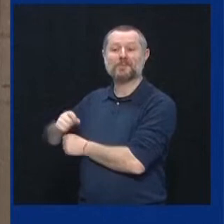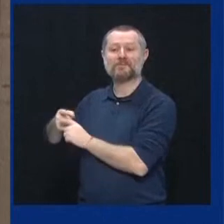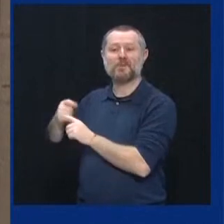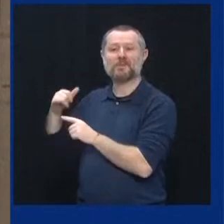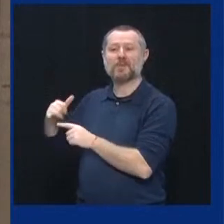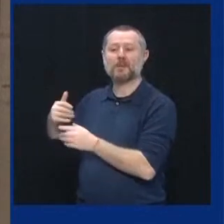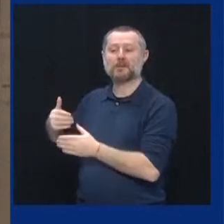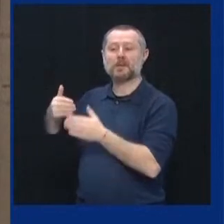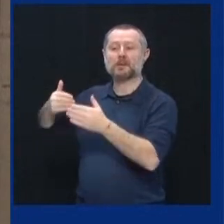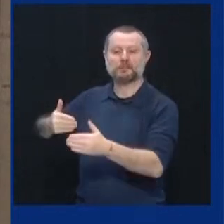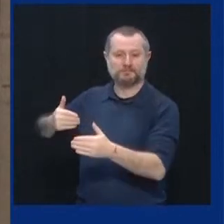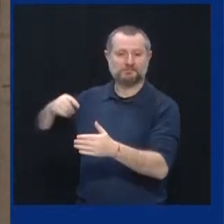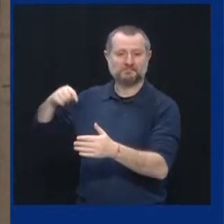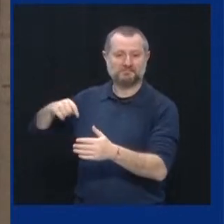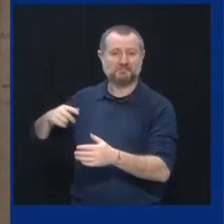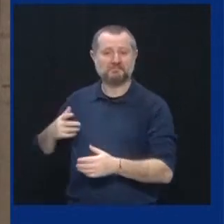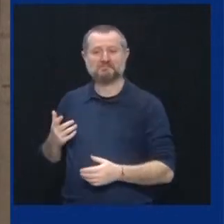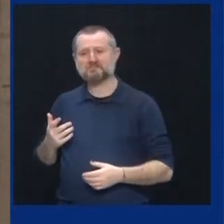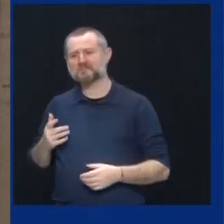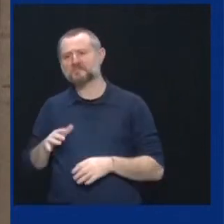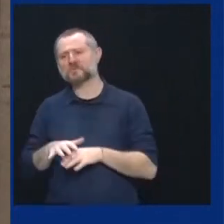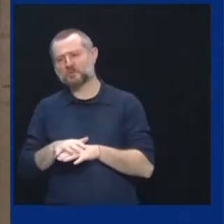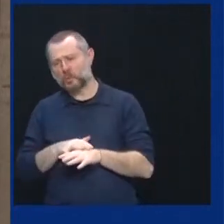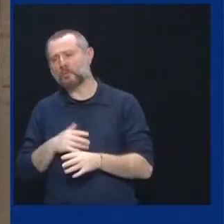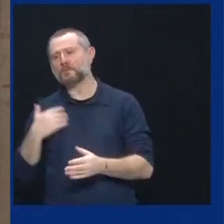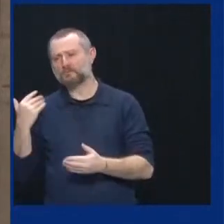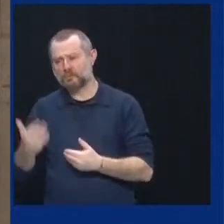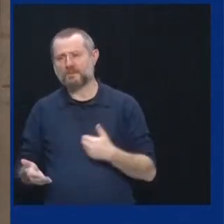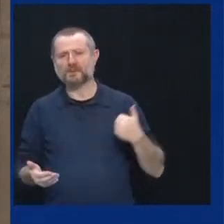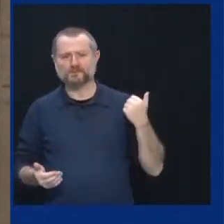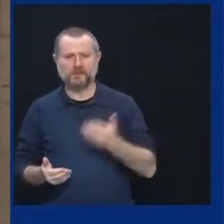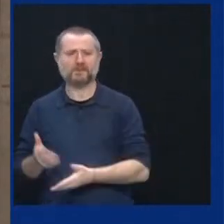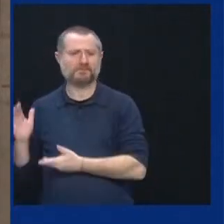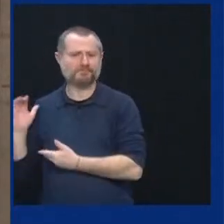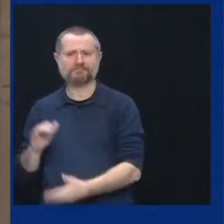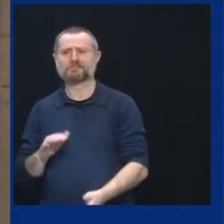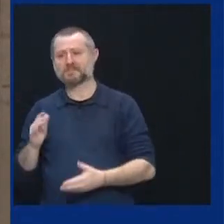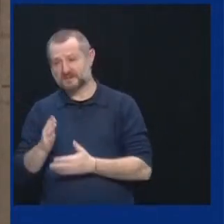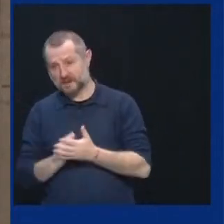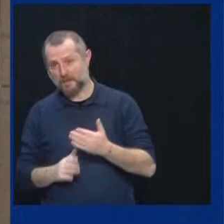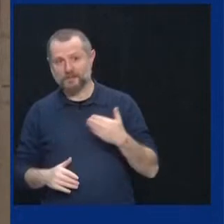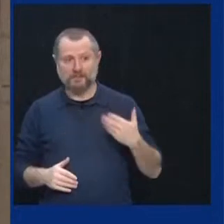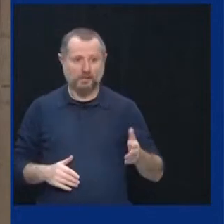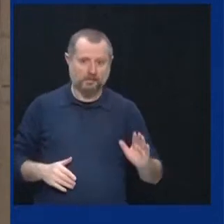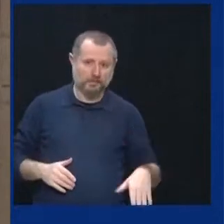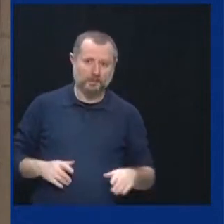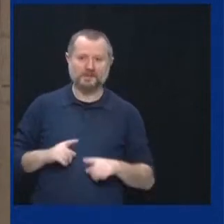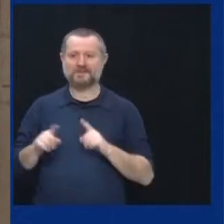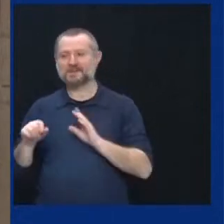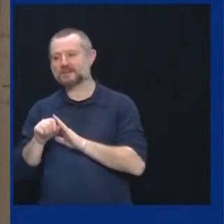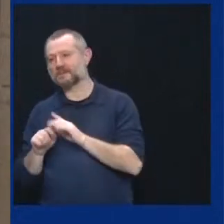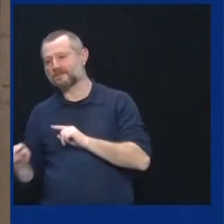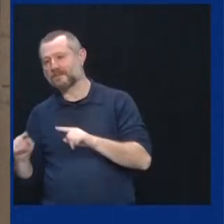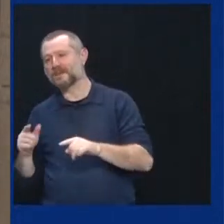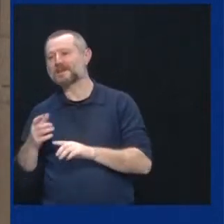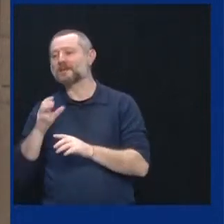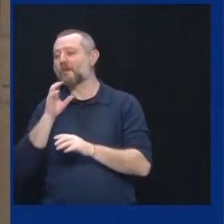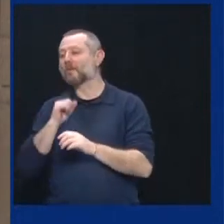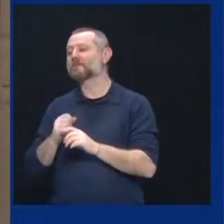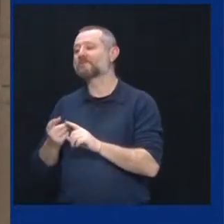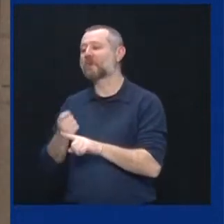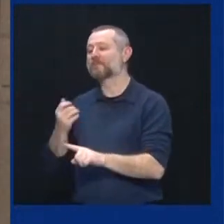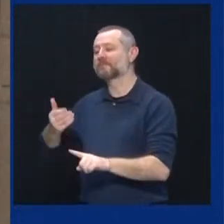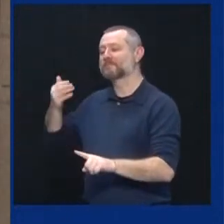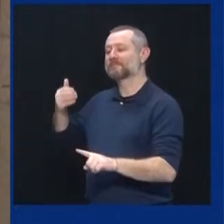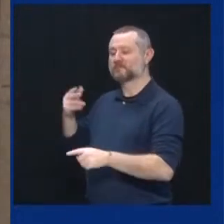delayed, and those are coming in slowly. Some have come in, many have not, but for the state sites, we're still using that weeks 1 through 9 allocation.